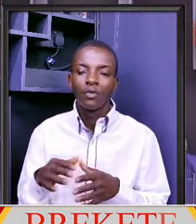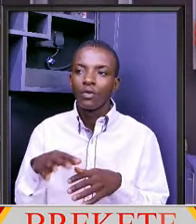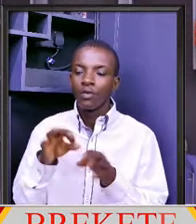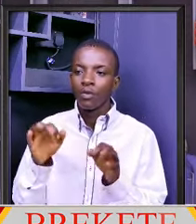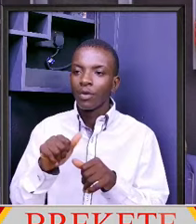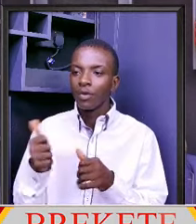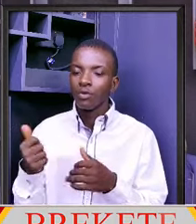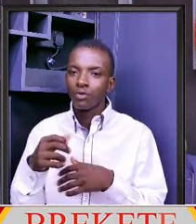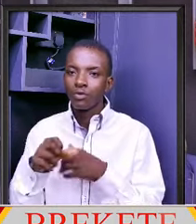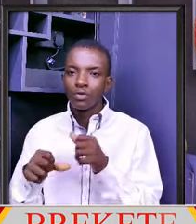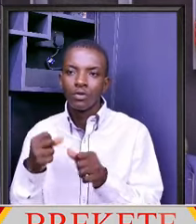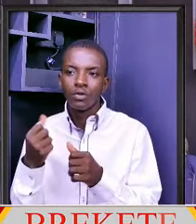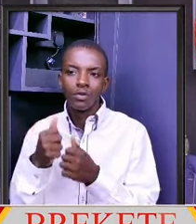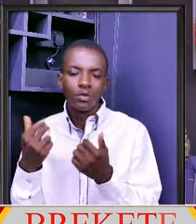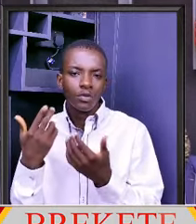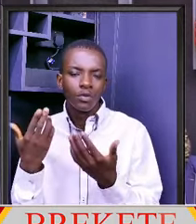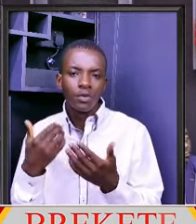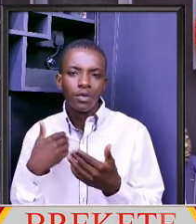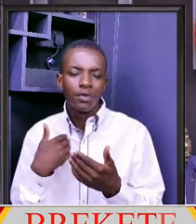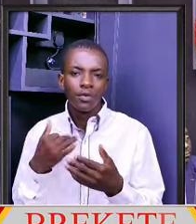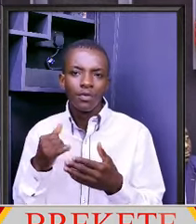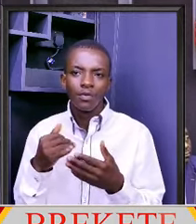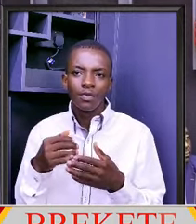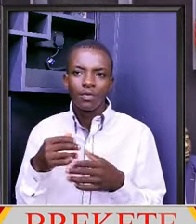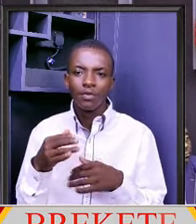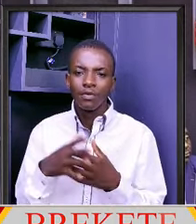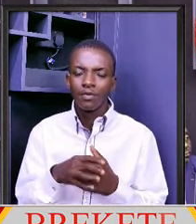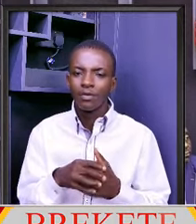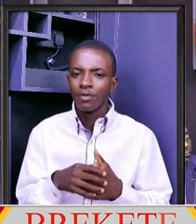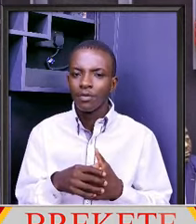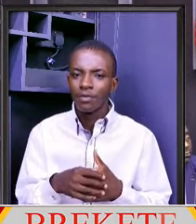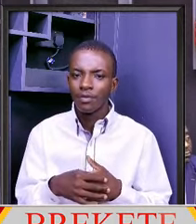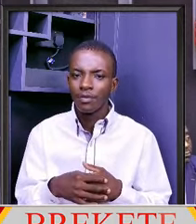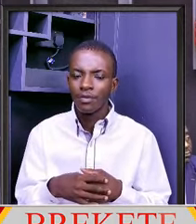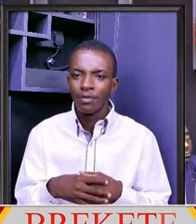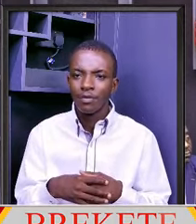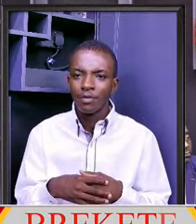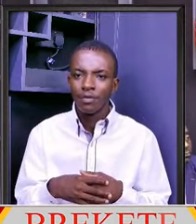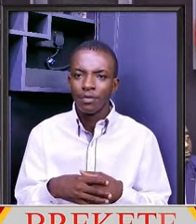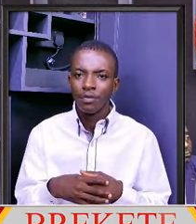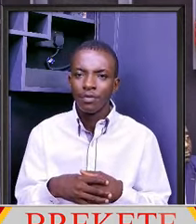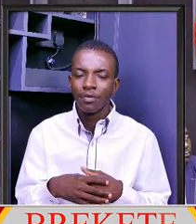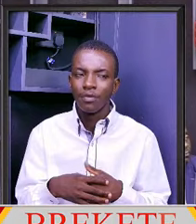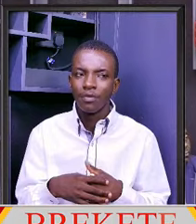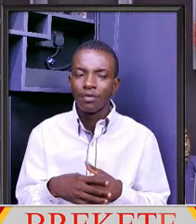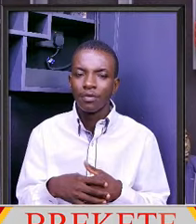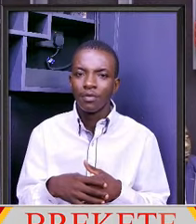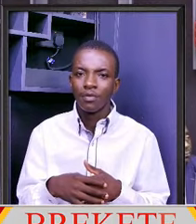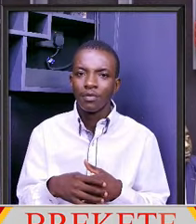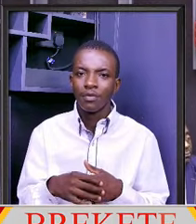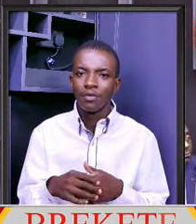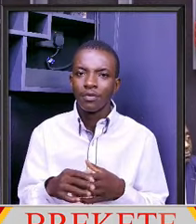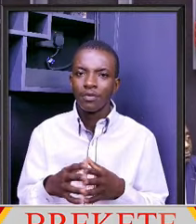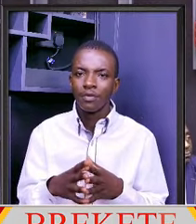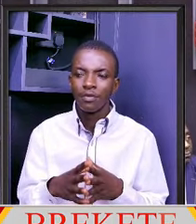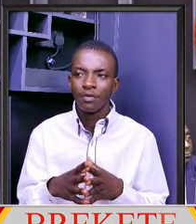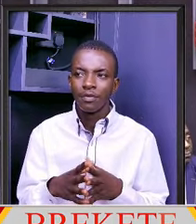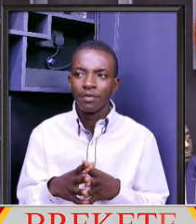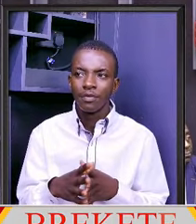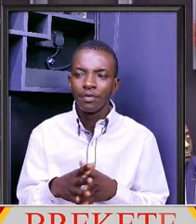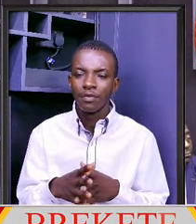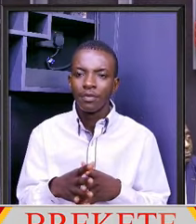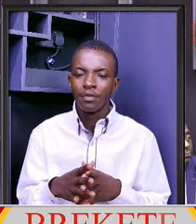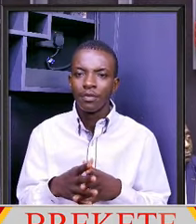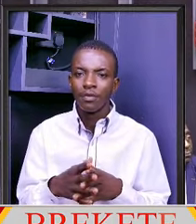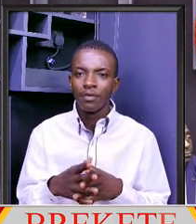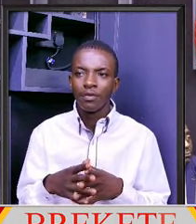association, Musa Nyeno, asking publicly now to swear whether it's still under Akumura.